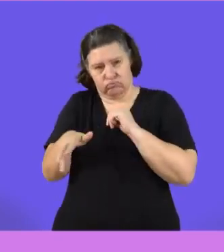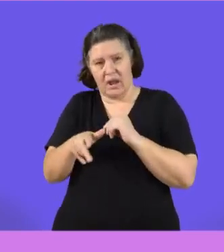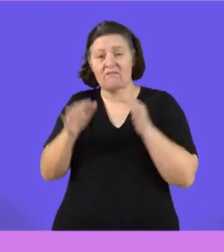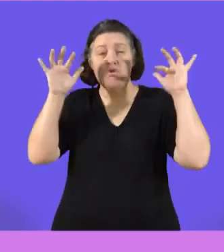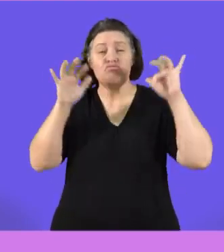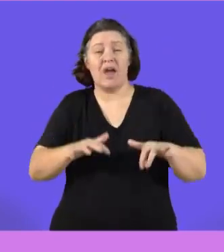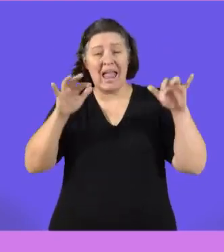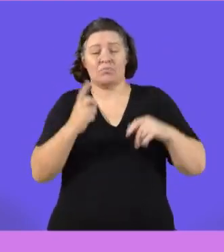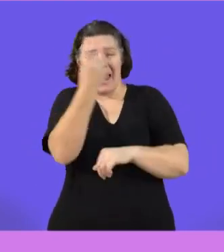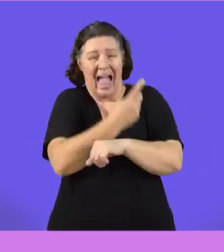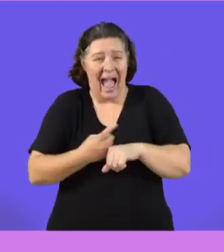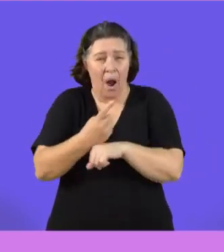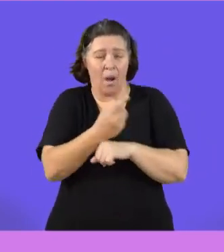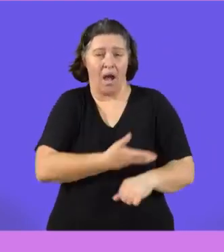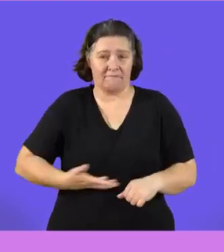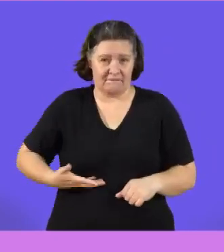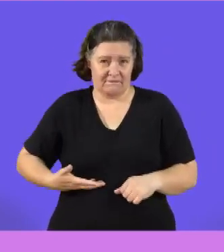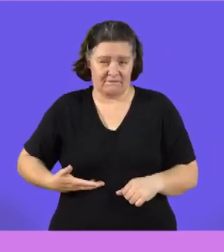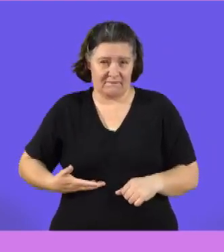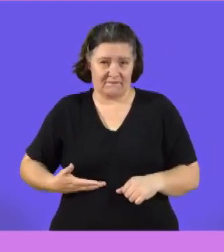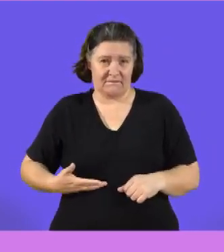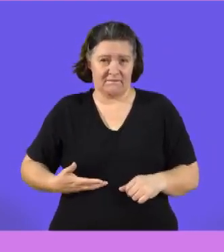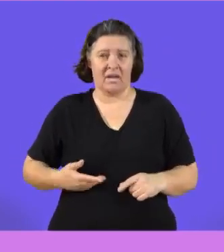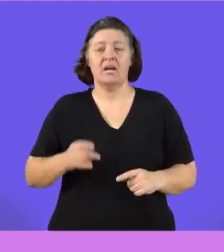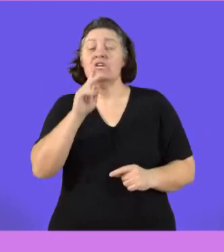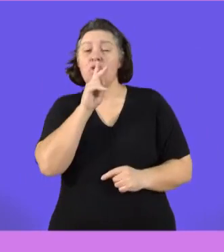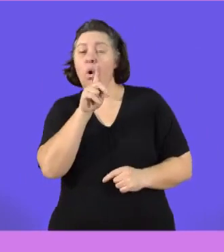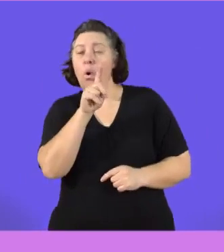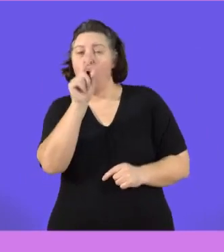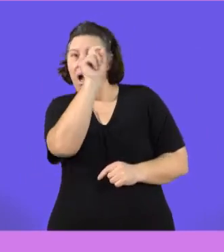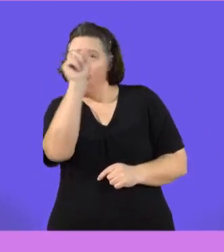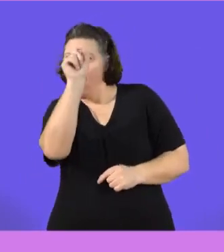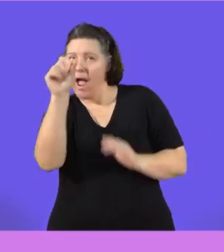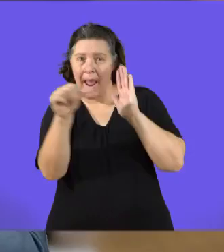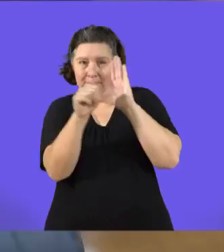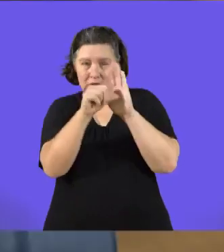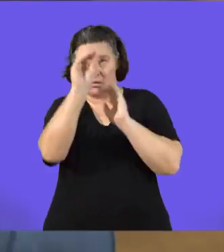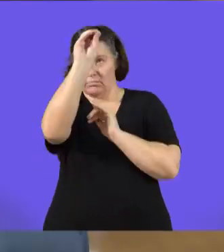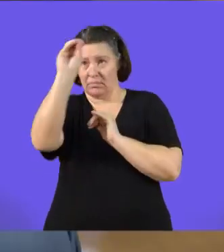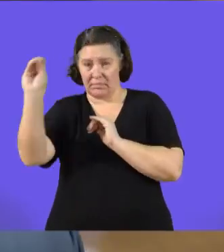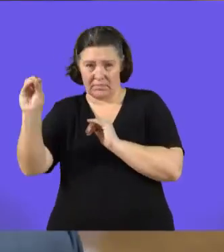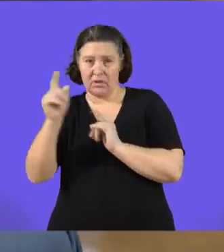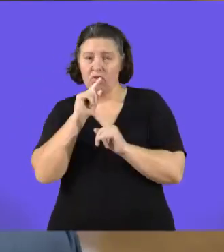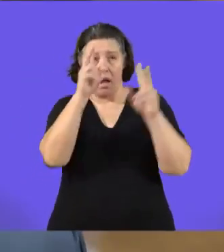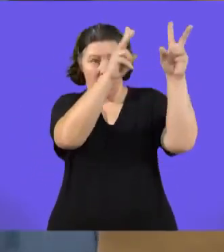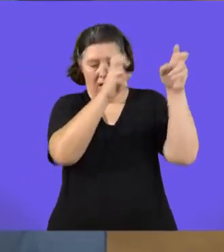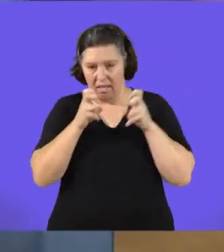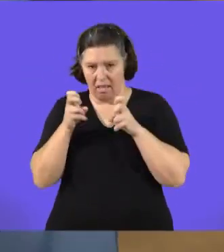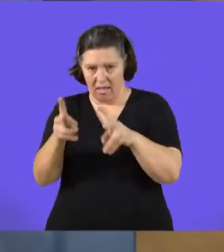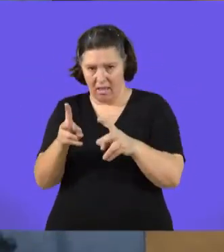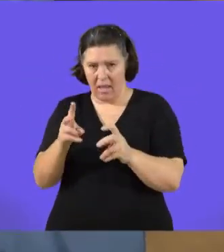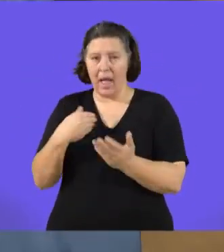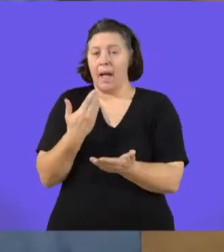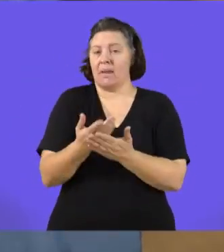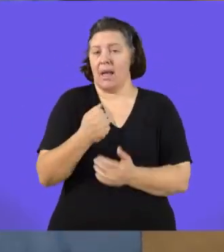rains for an hour and a half. Again, can you see what I'm doing? I'm underlining all the important information so that I can extract it from here and